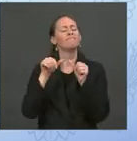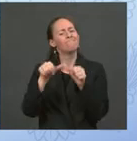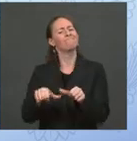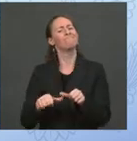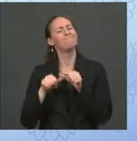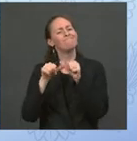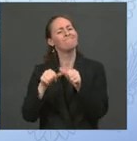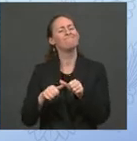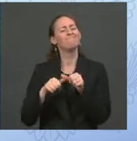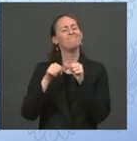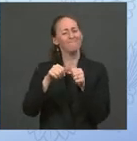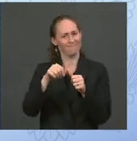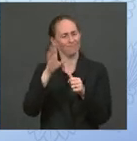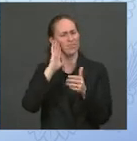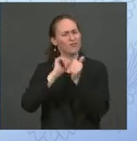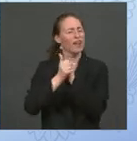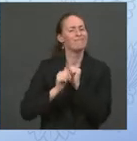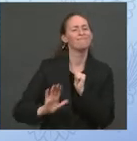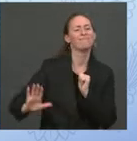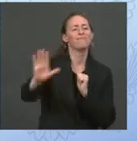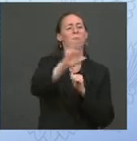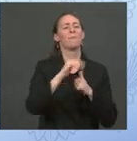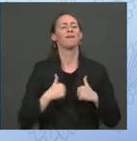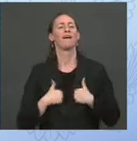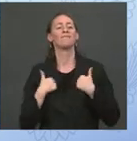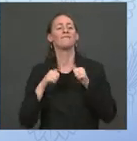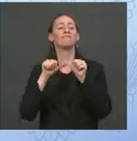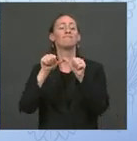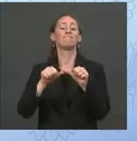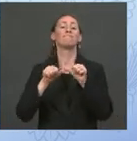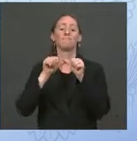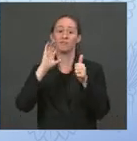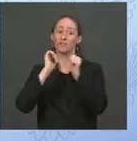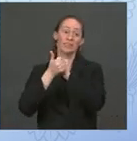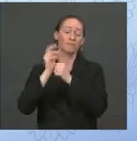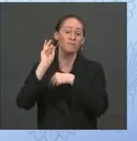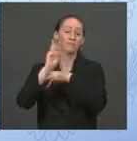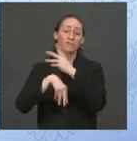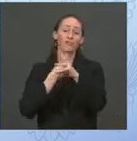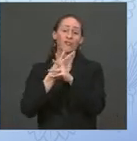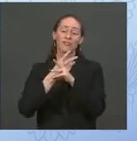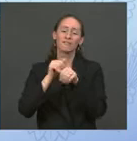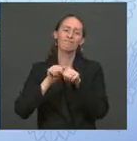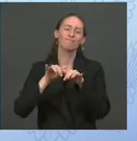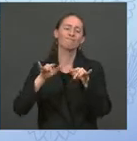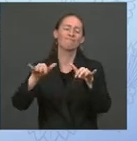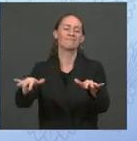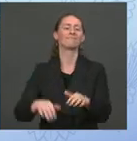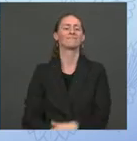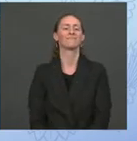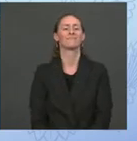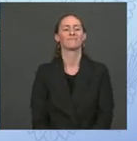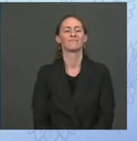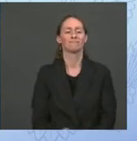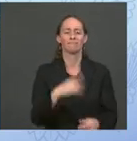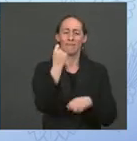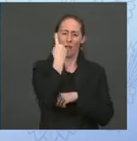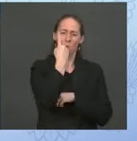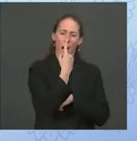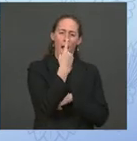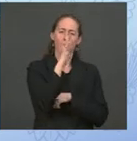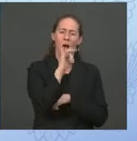change go on to change the world. Student by student,